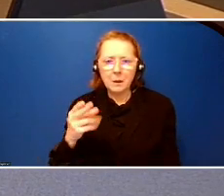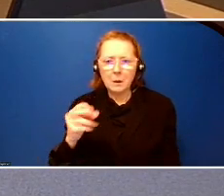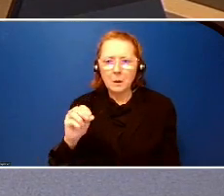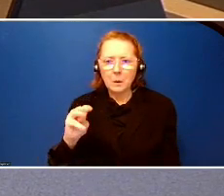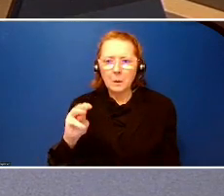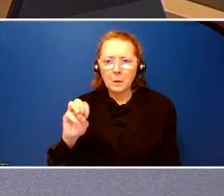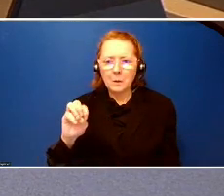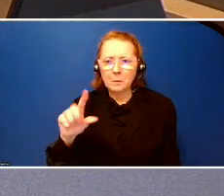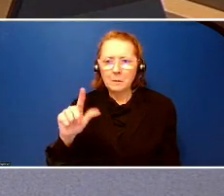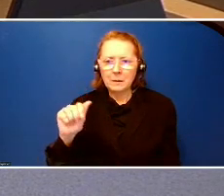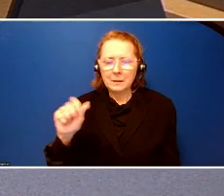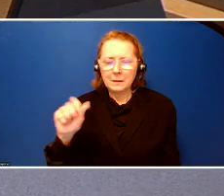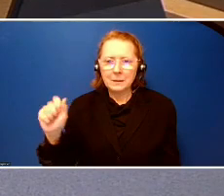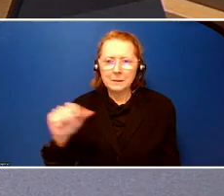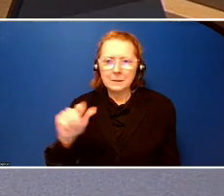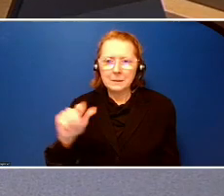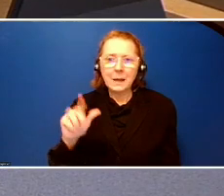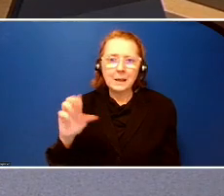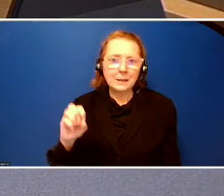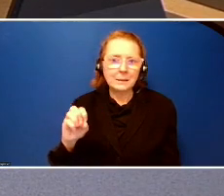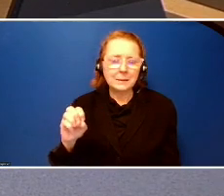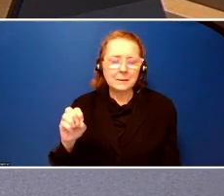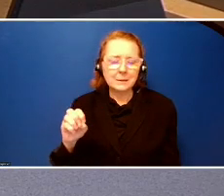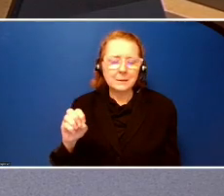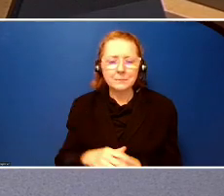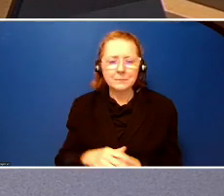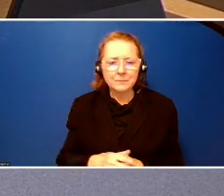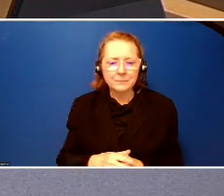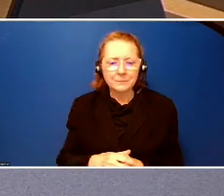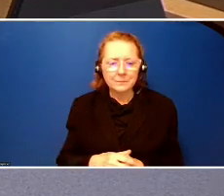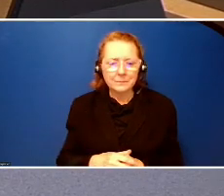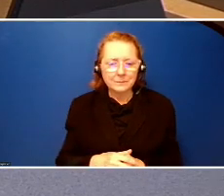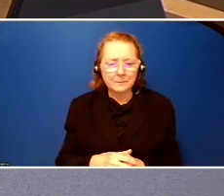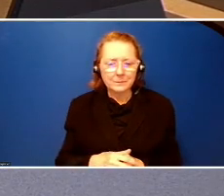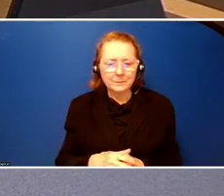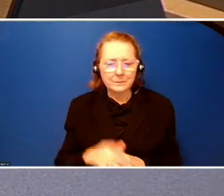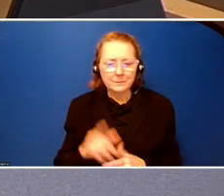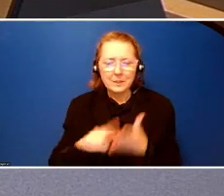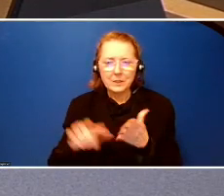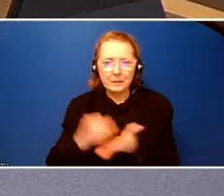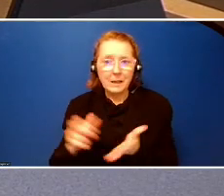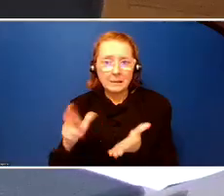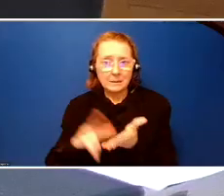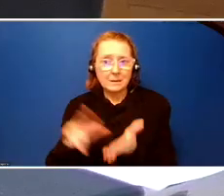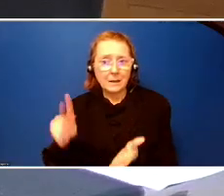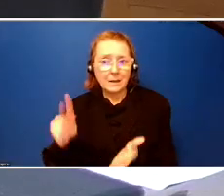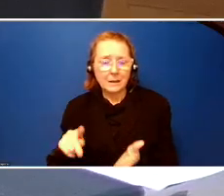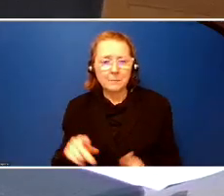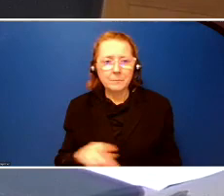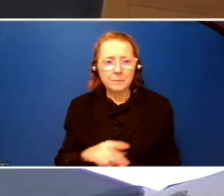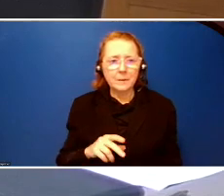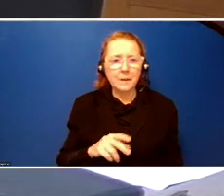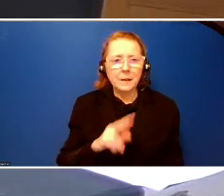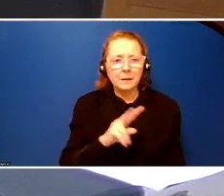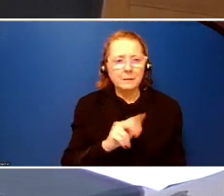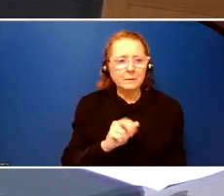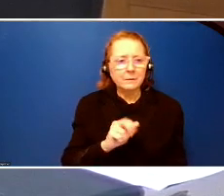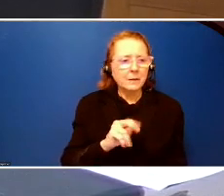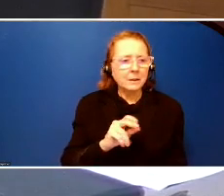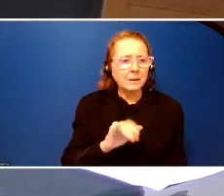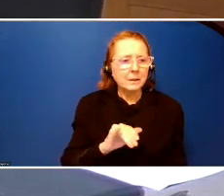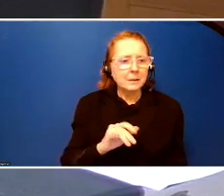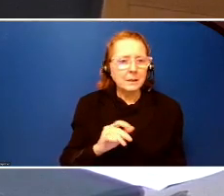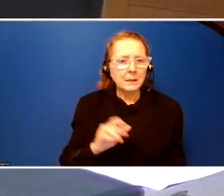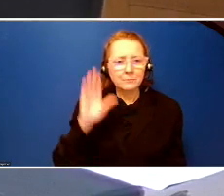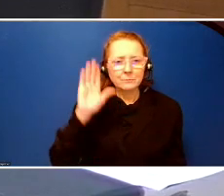Councillor. Councillor Nishioka. Yes, just as a follow-up, I'll be going out tomorrow, and at the training, they were saying they